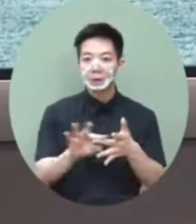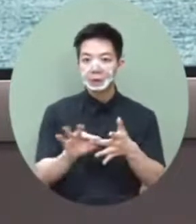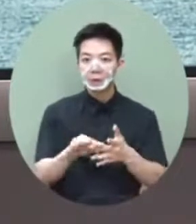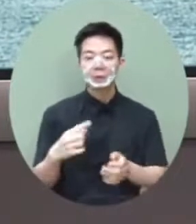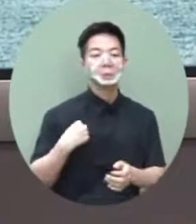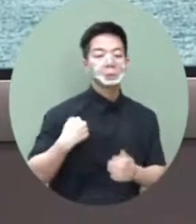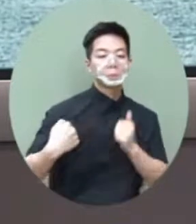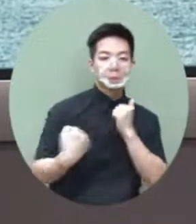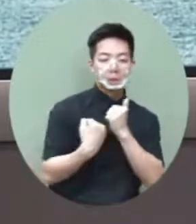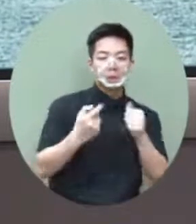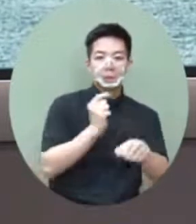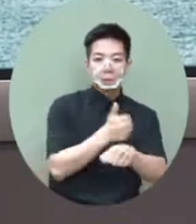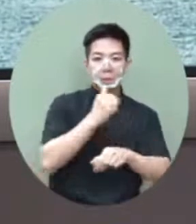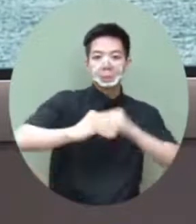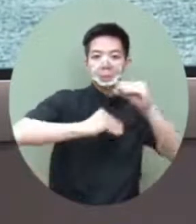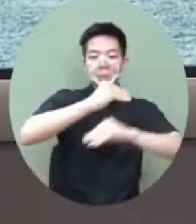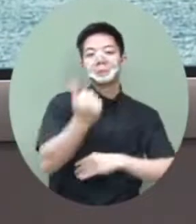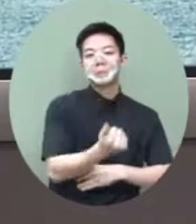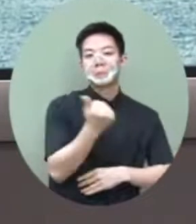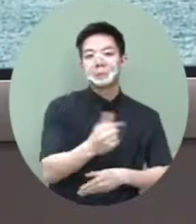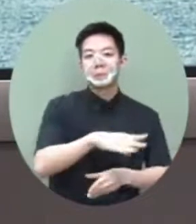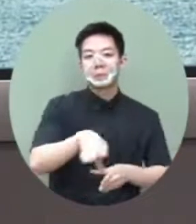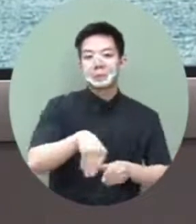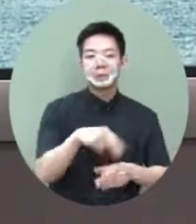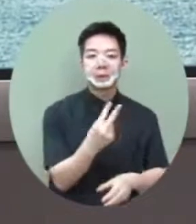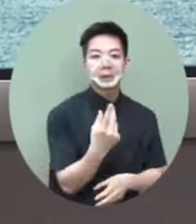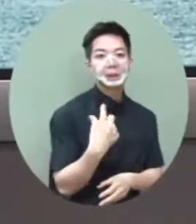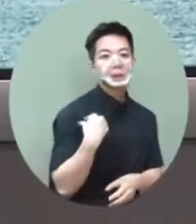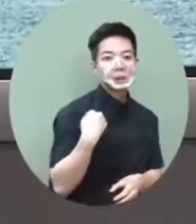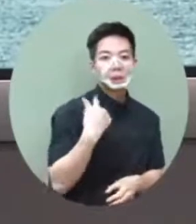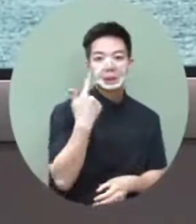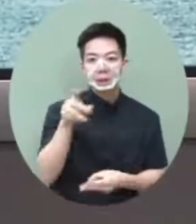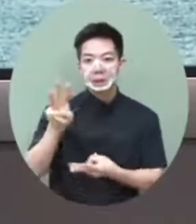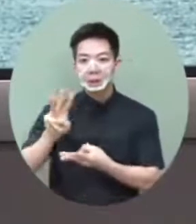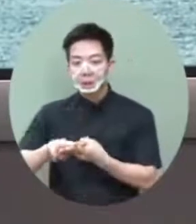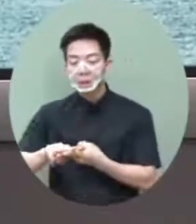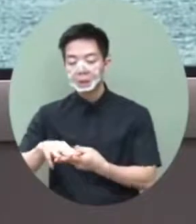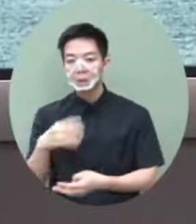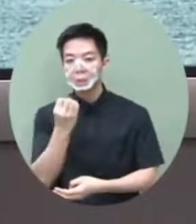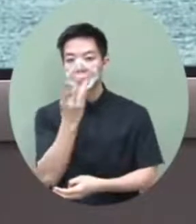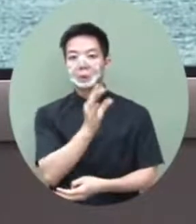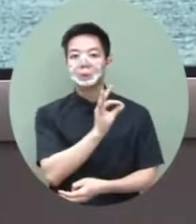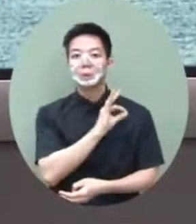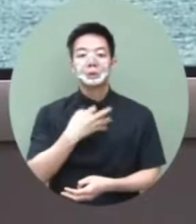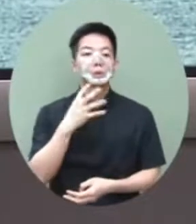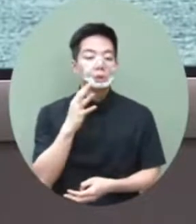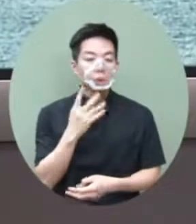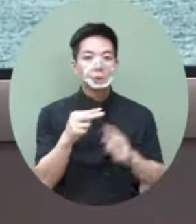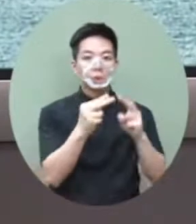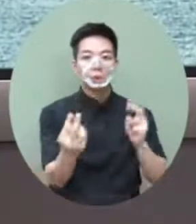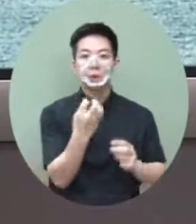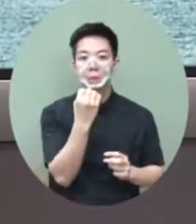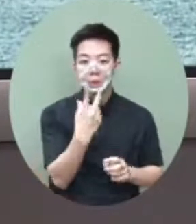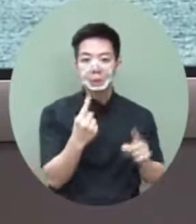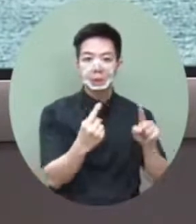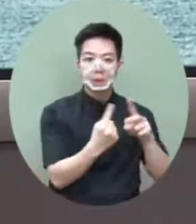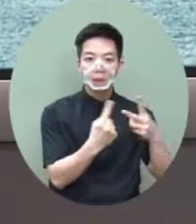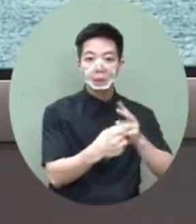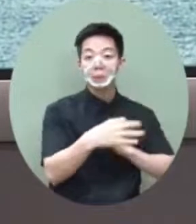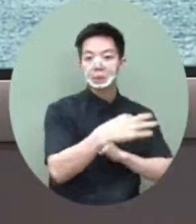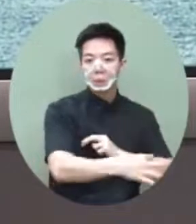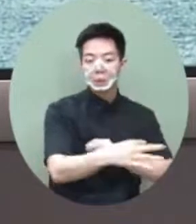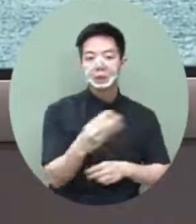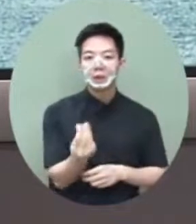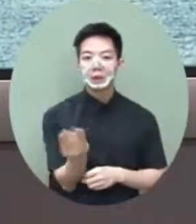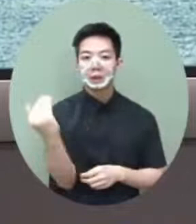5 community isolation centres that have been completed with the help of the central authorities. They are those